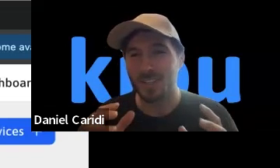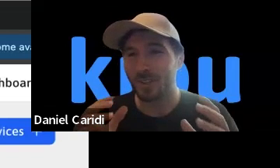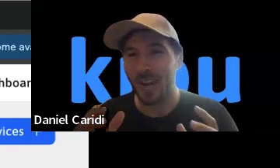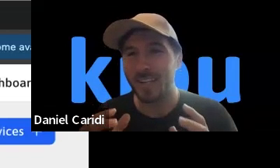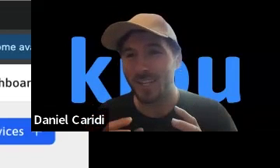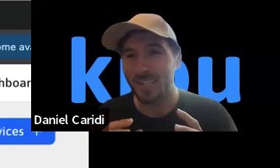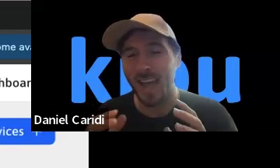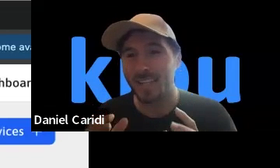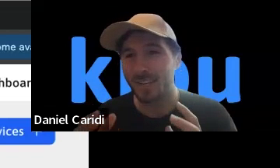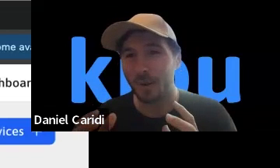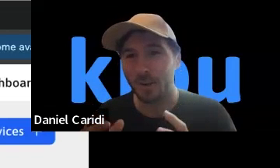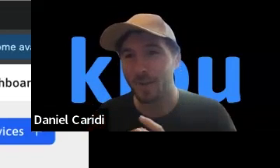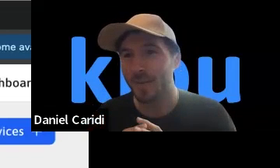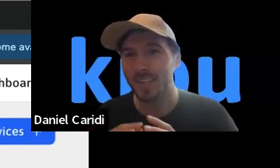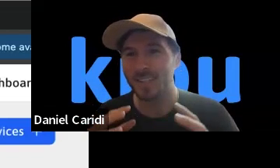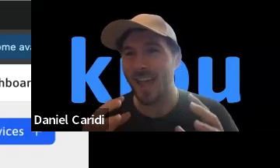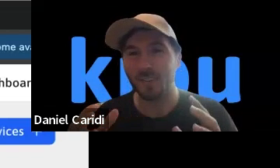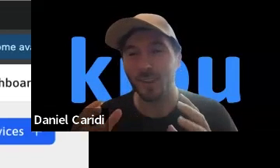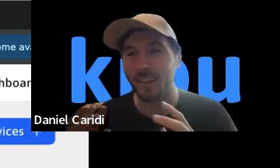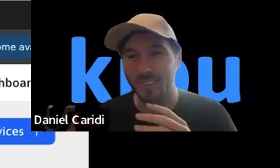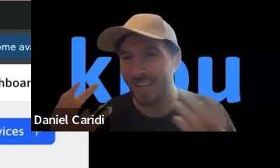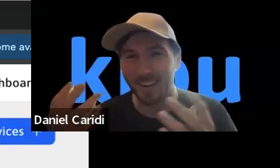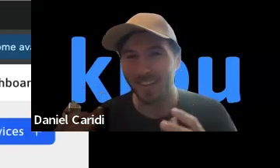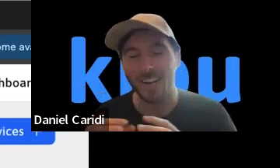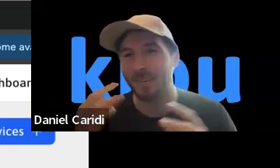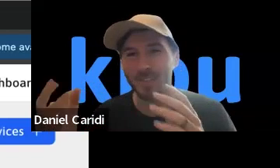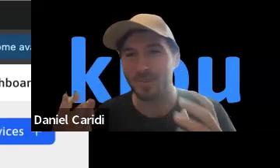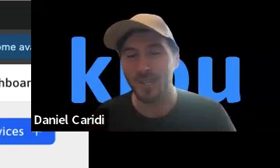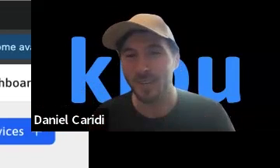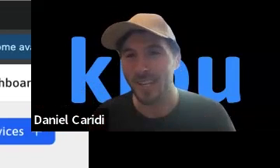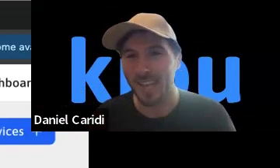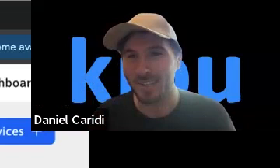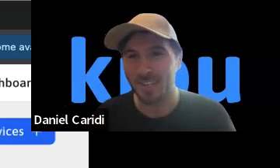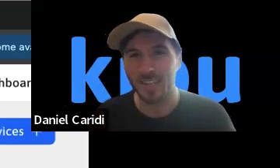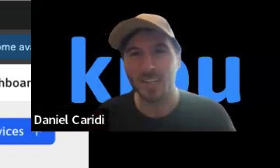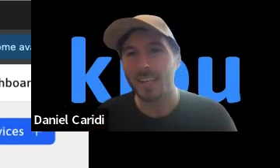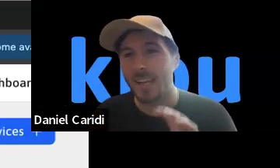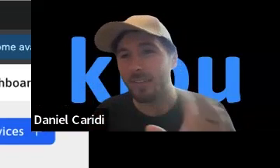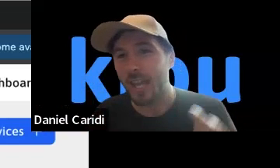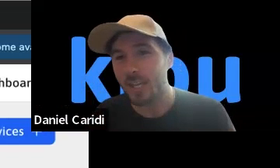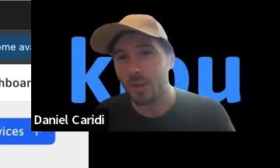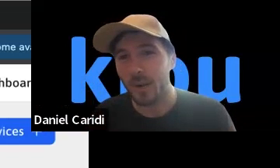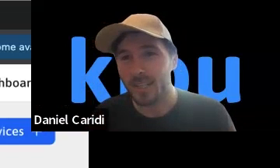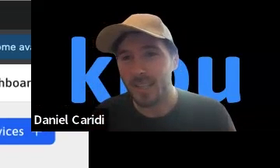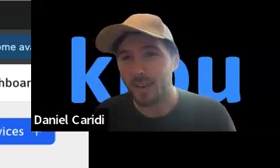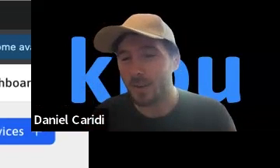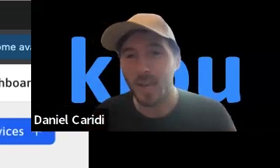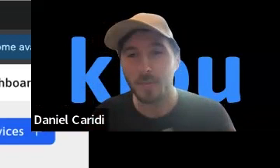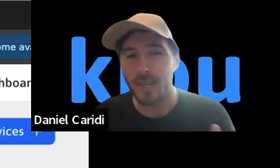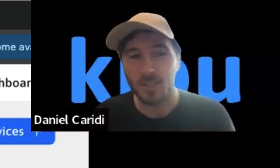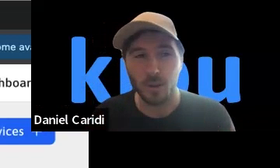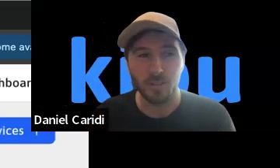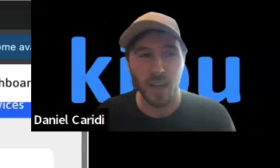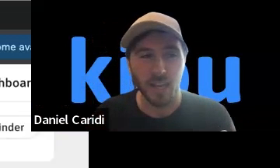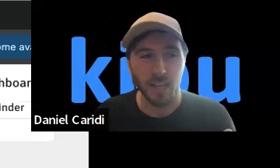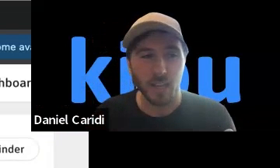It's such a great addition to add to your programs because everyone loves like hearing their name. It's just really, really engaging. If you can't join one of these live stream times,